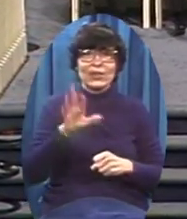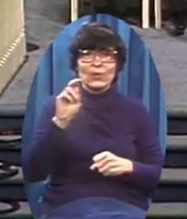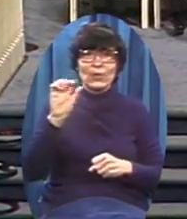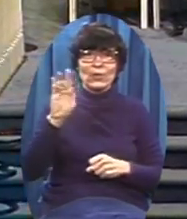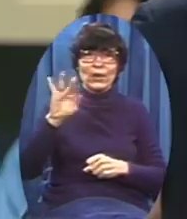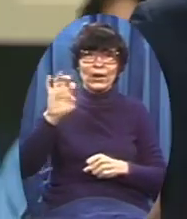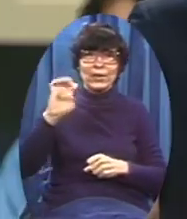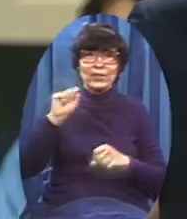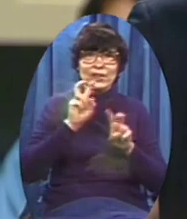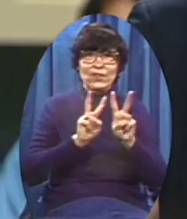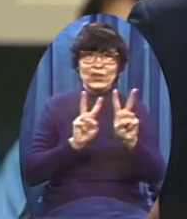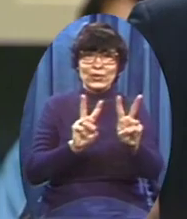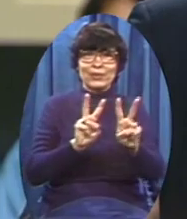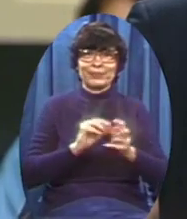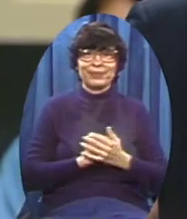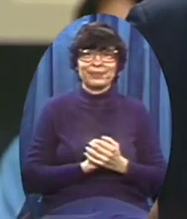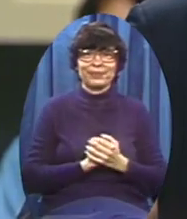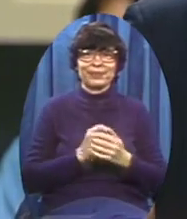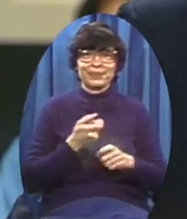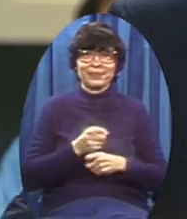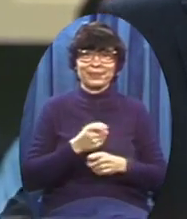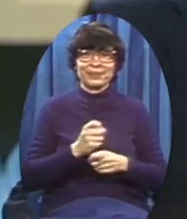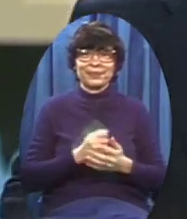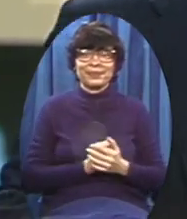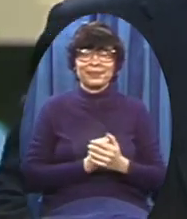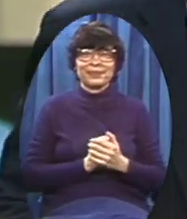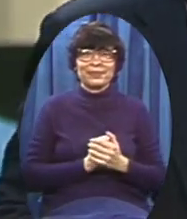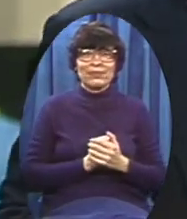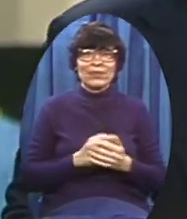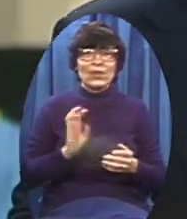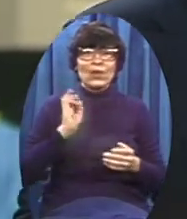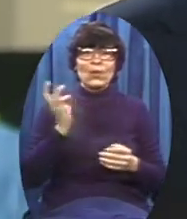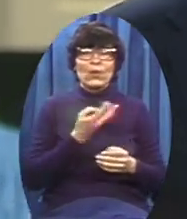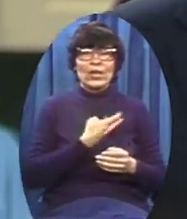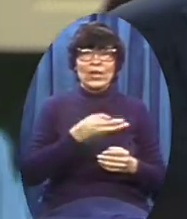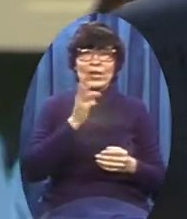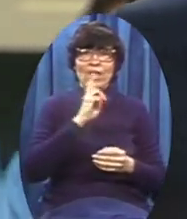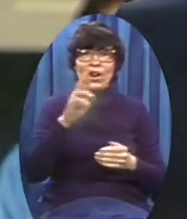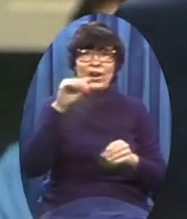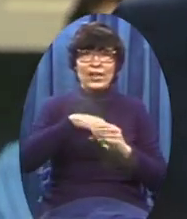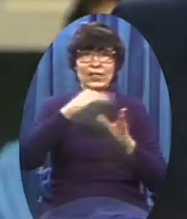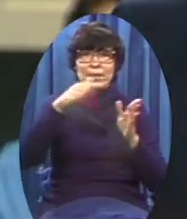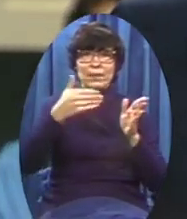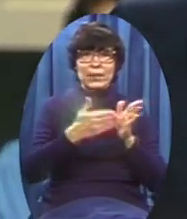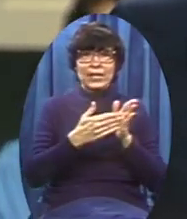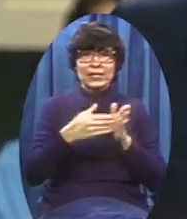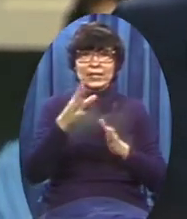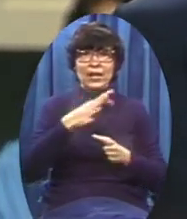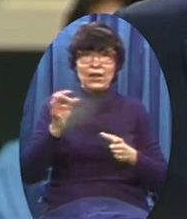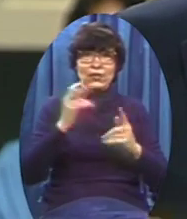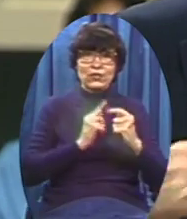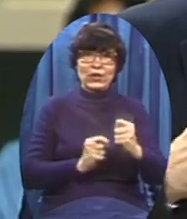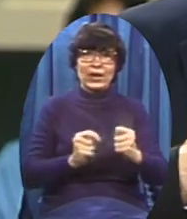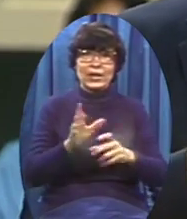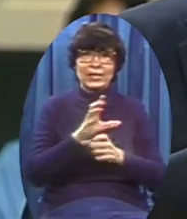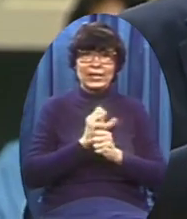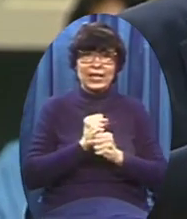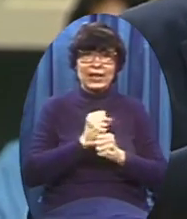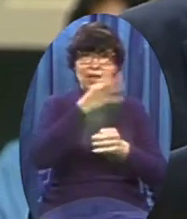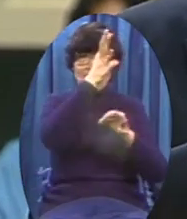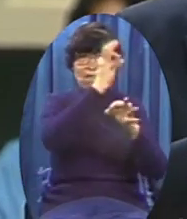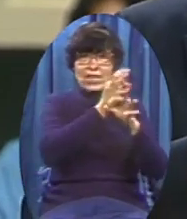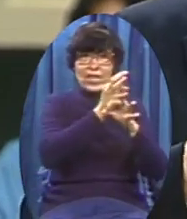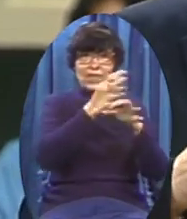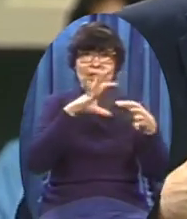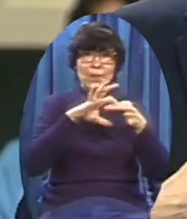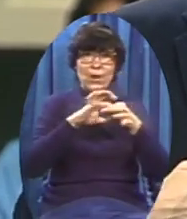you. We are in the midst of a recruitment time for faith partners because the Old Time Gospel Hour television radio